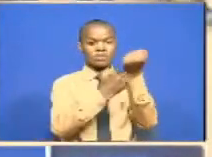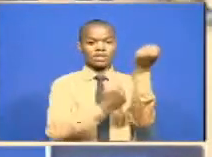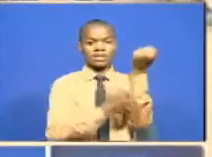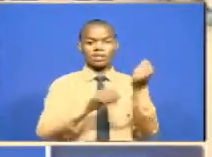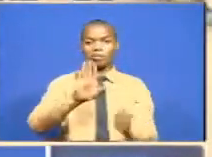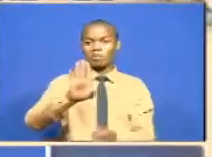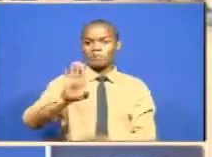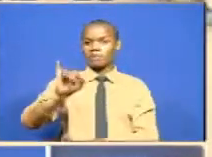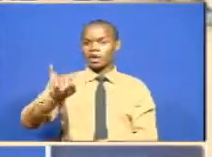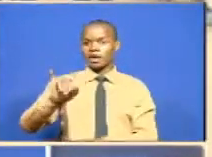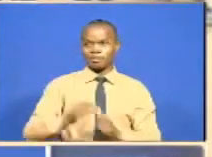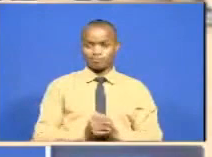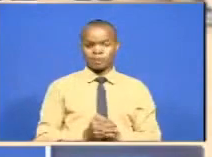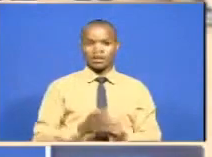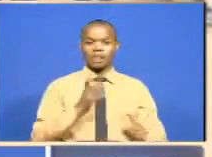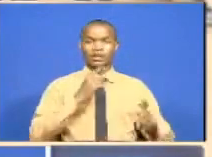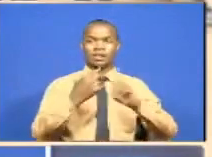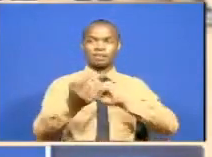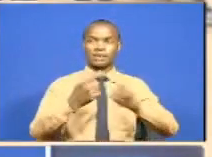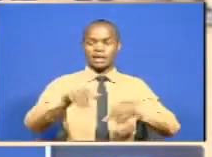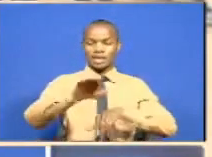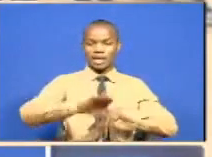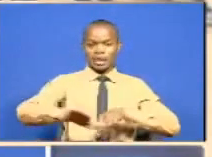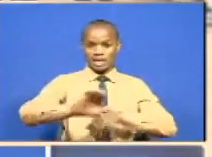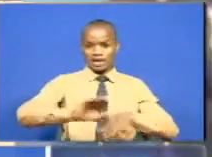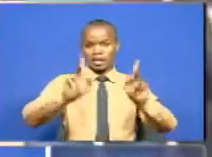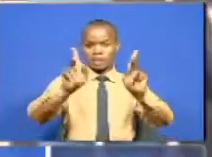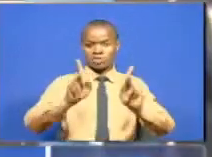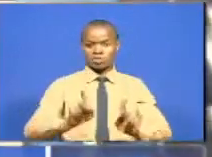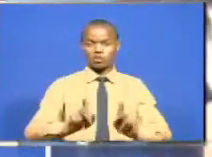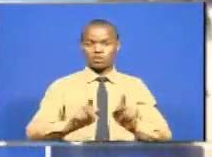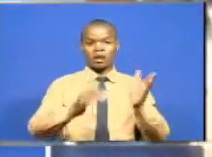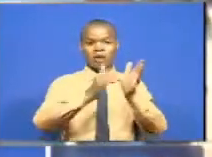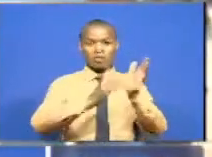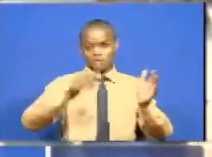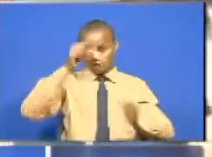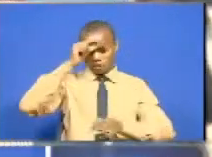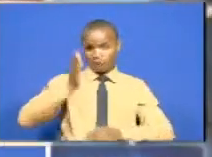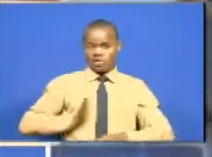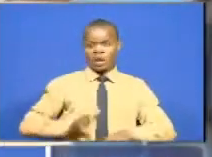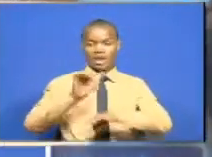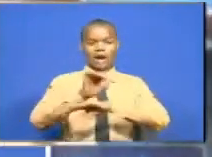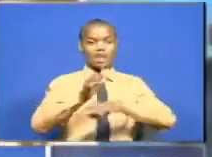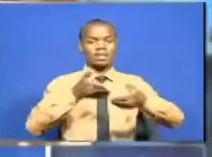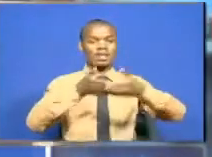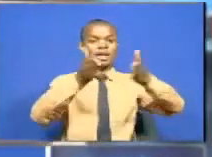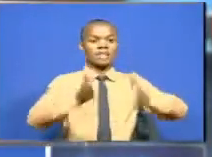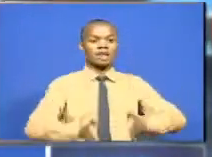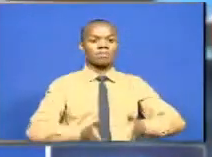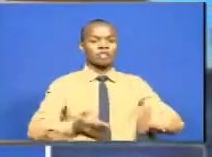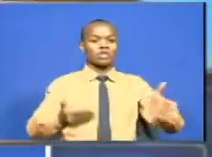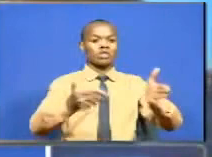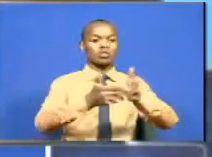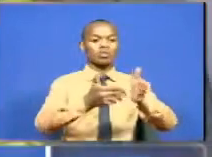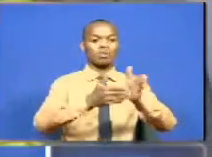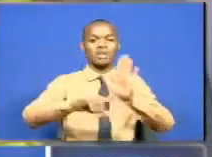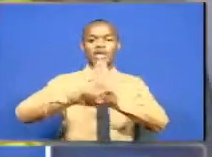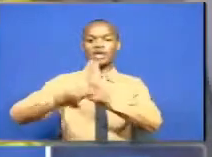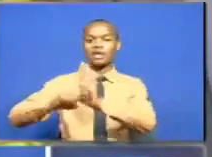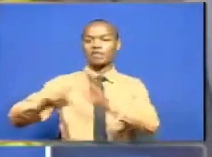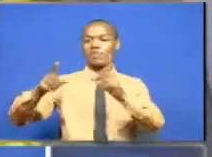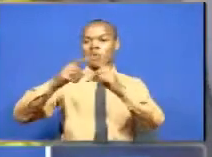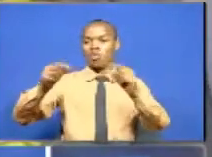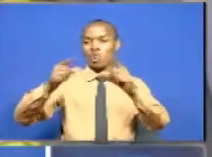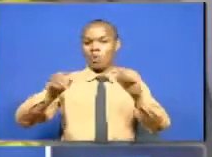BBI. Speaking in Kisumu County, Mutua urged leaders to stop spreading propaganda since BBI will boost the economy.